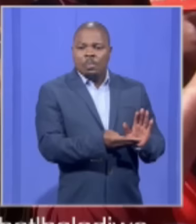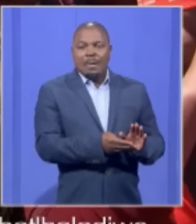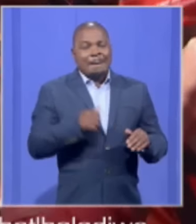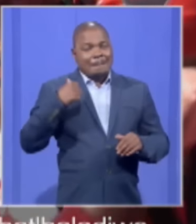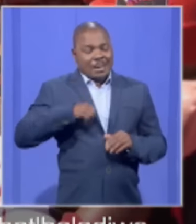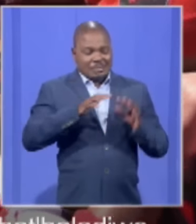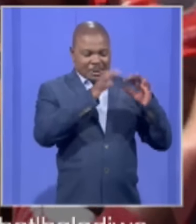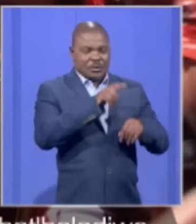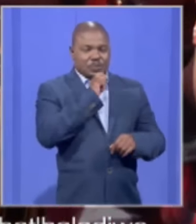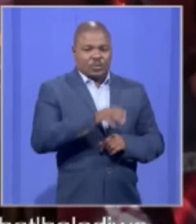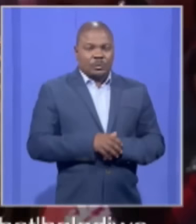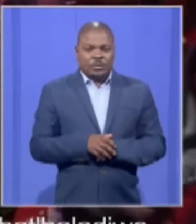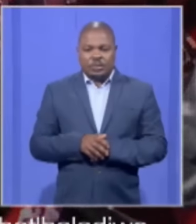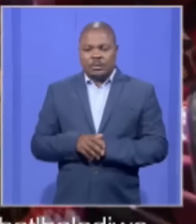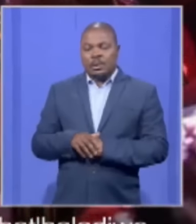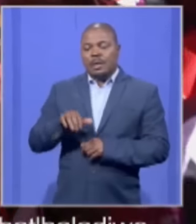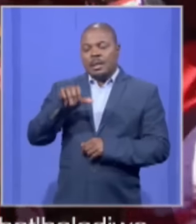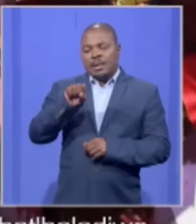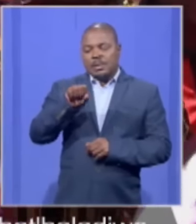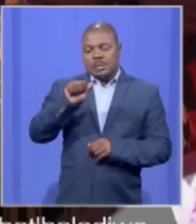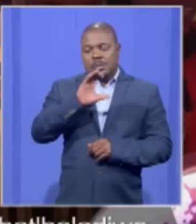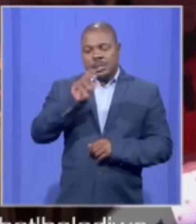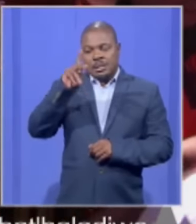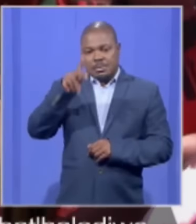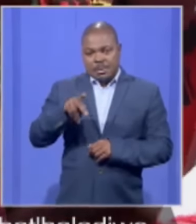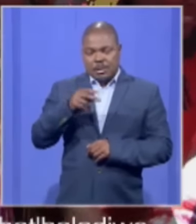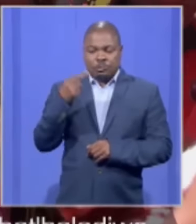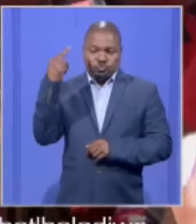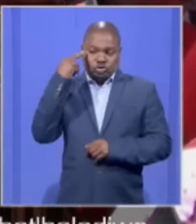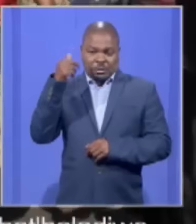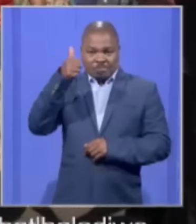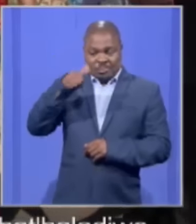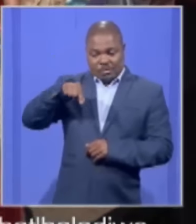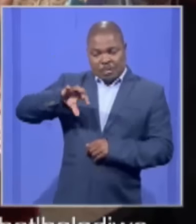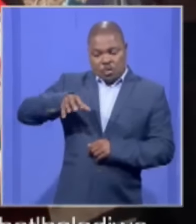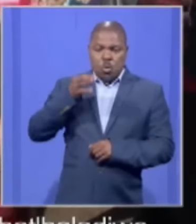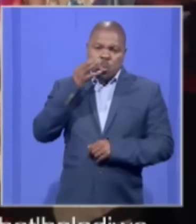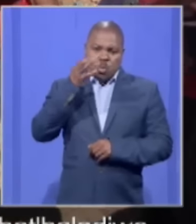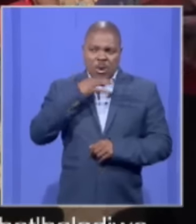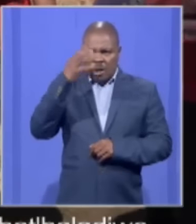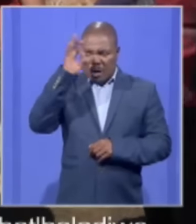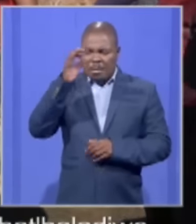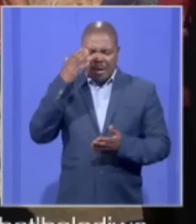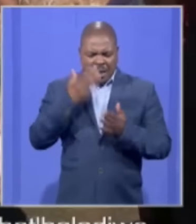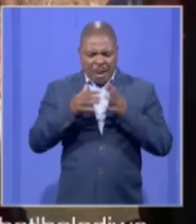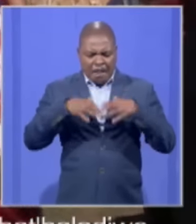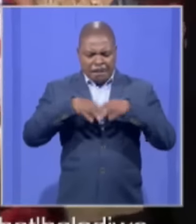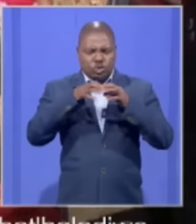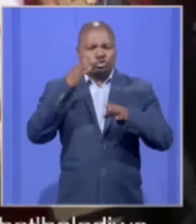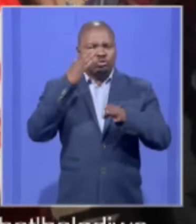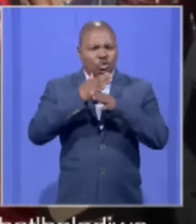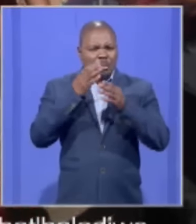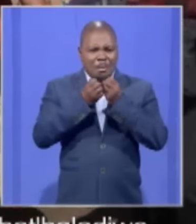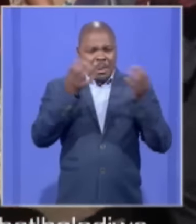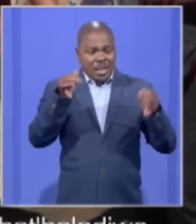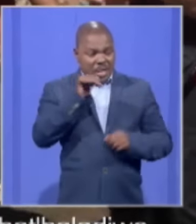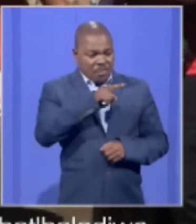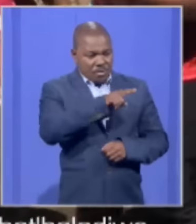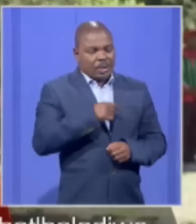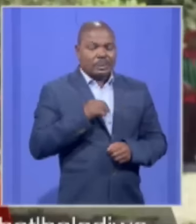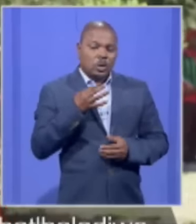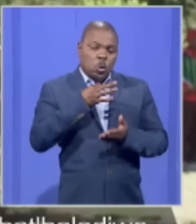putlame. Mokwaledi wa province wa SACP a re puso ena le tshono ya go tlhola ditiro di le dintsi fa e ka tlosa tsamaiso